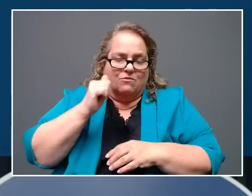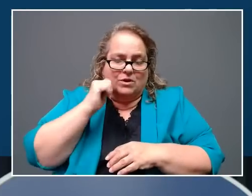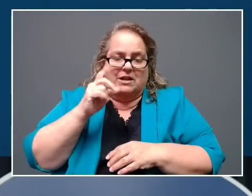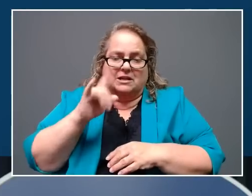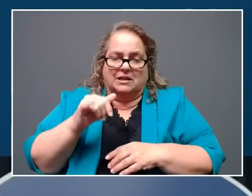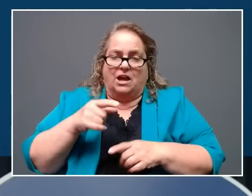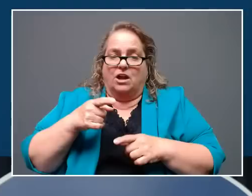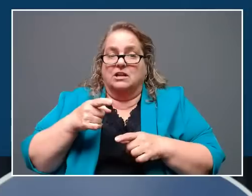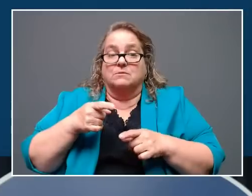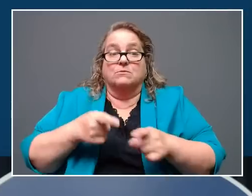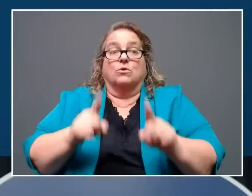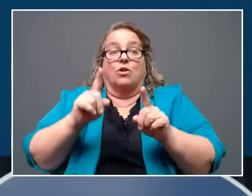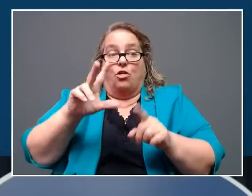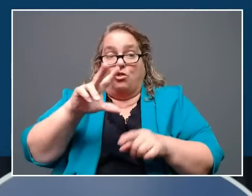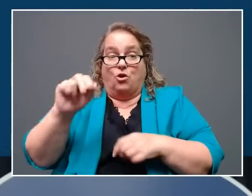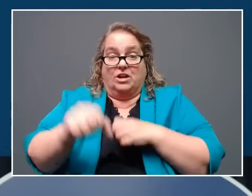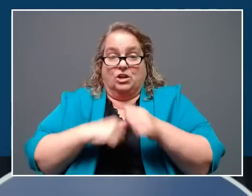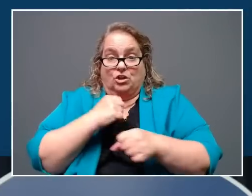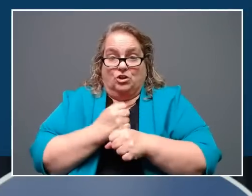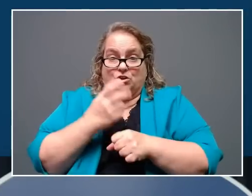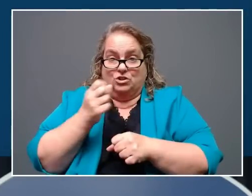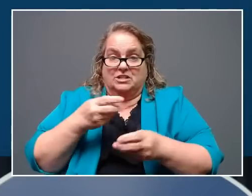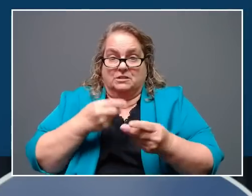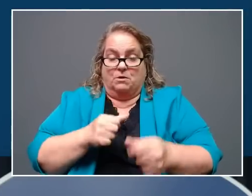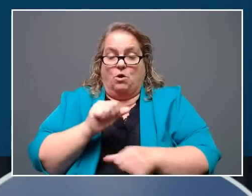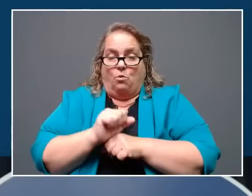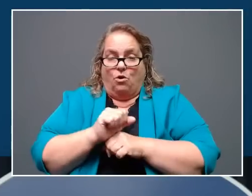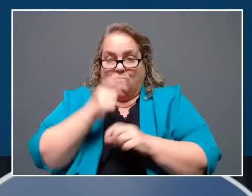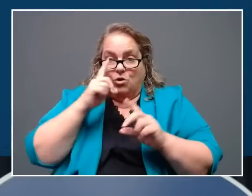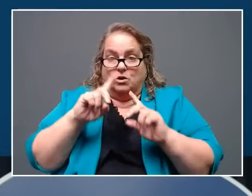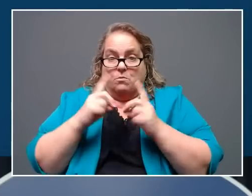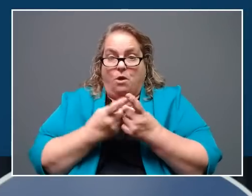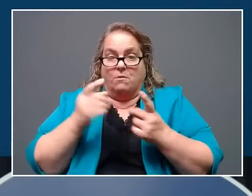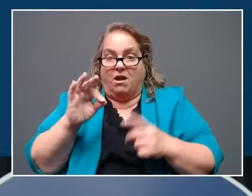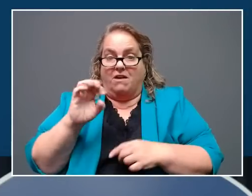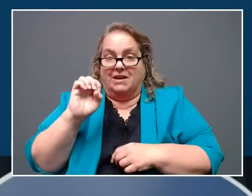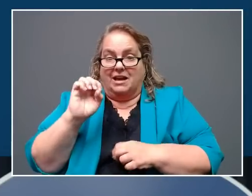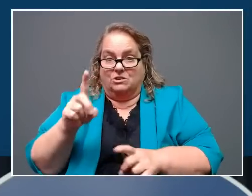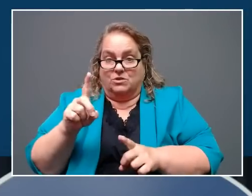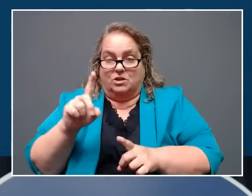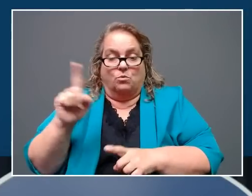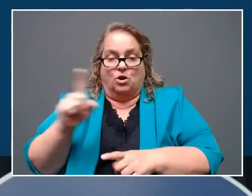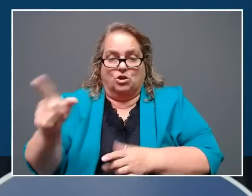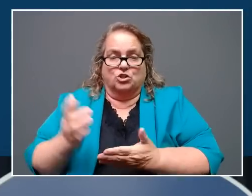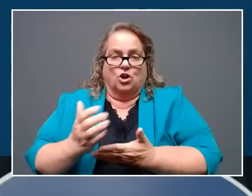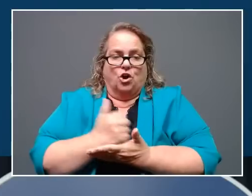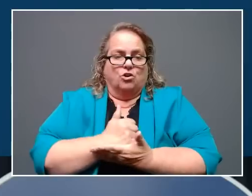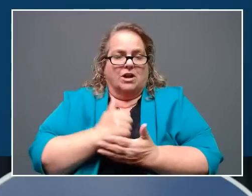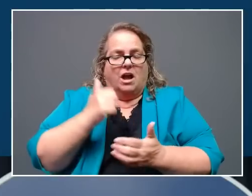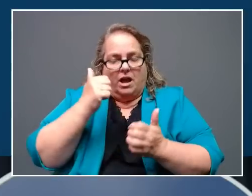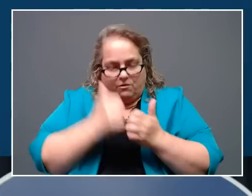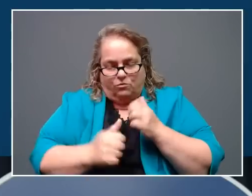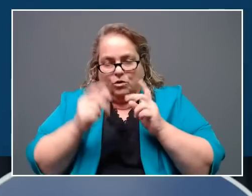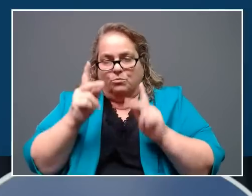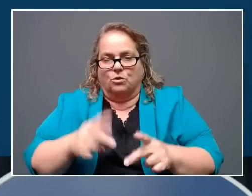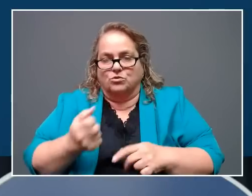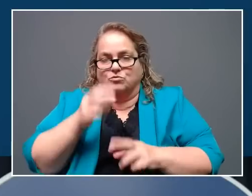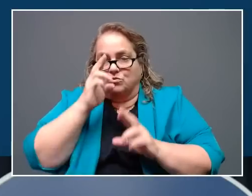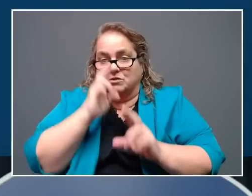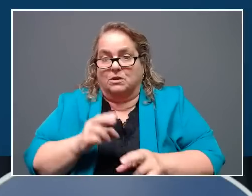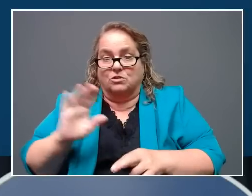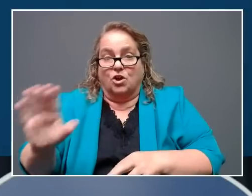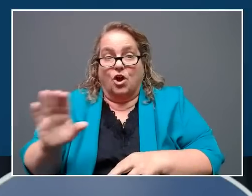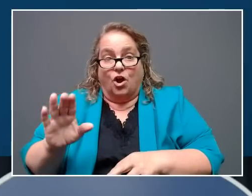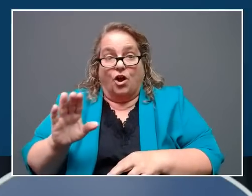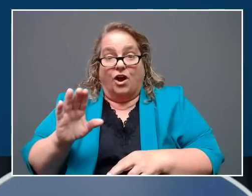that she spent working for the Department of Education, where she earned everybody's respect. Her initials were MAM, and everybody